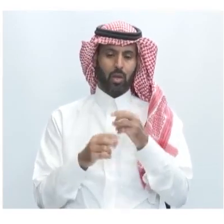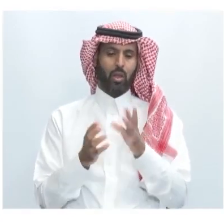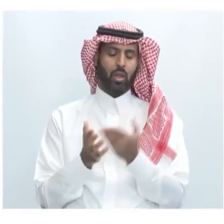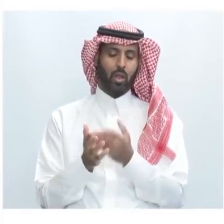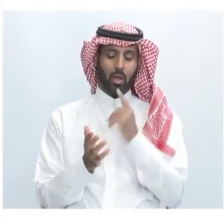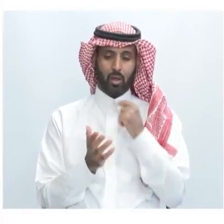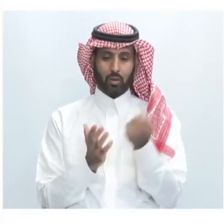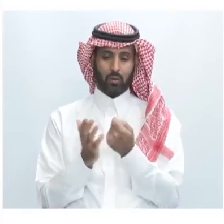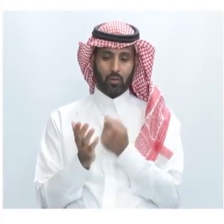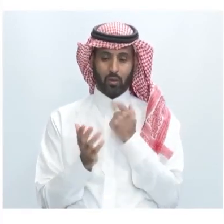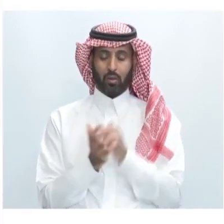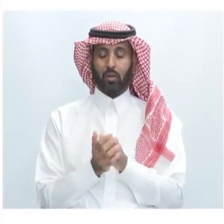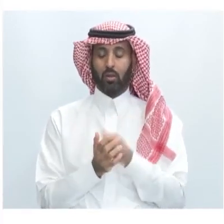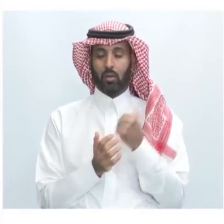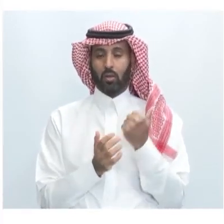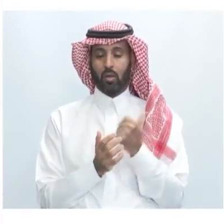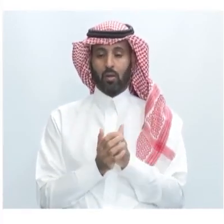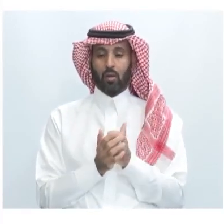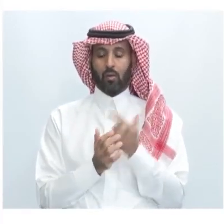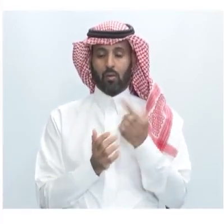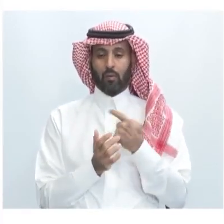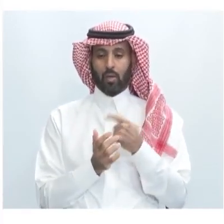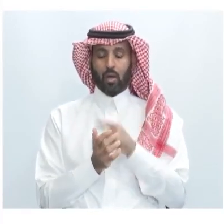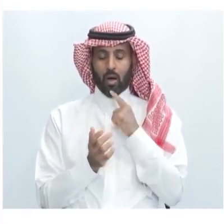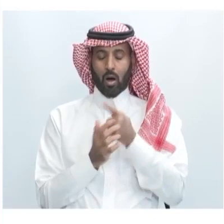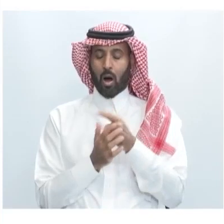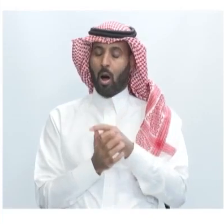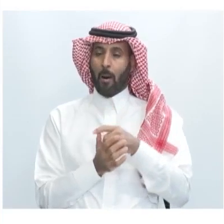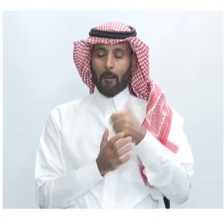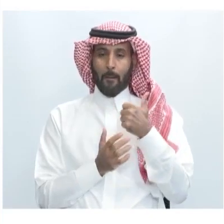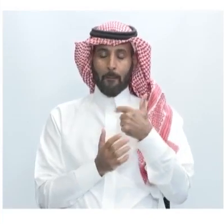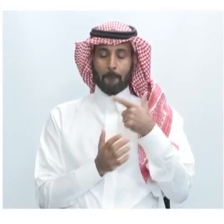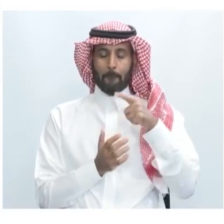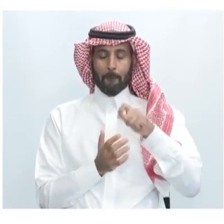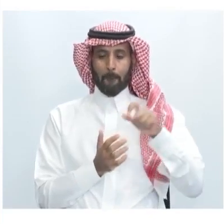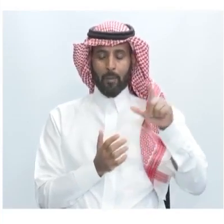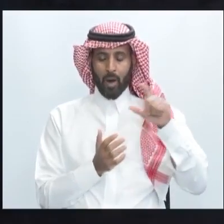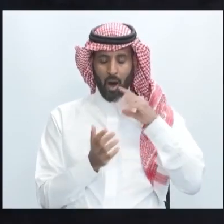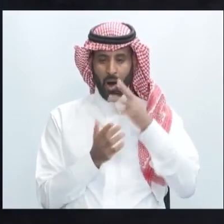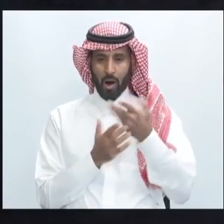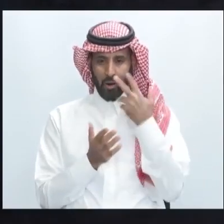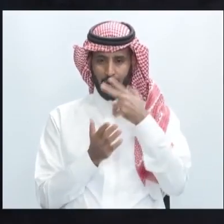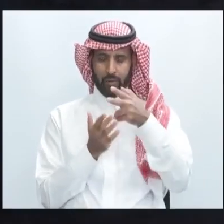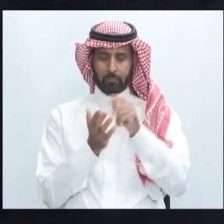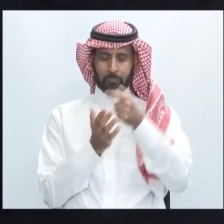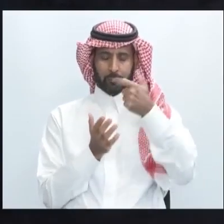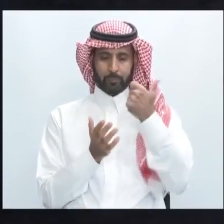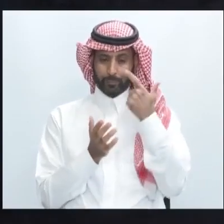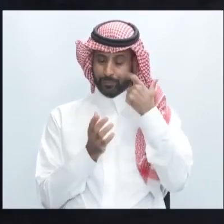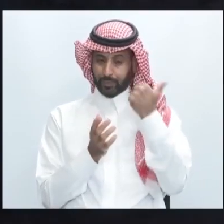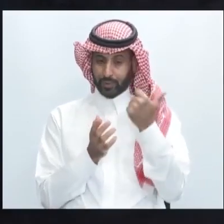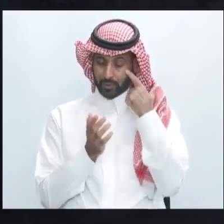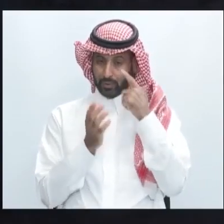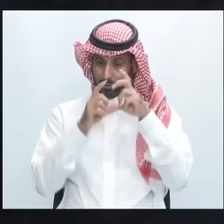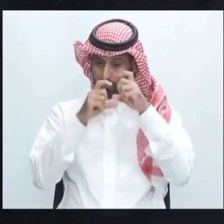and 71. So the language plus, if you open your book, page 70, you will see six pictures. The